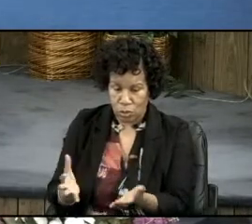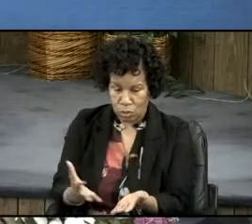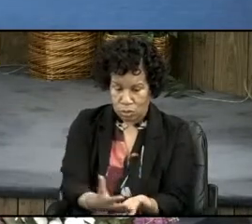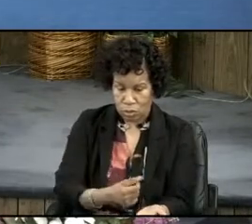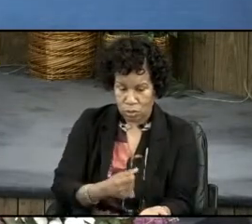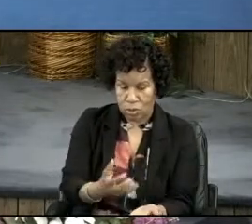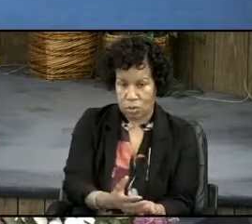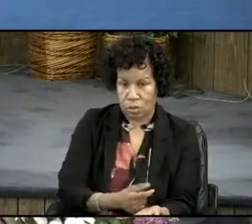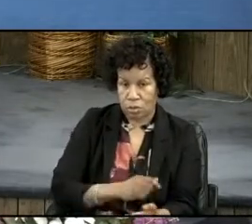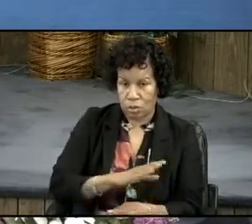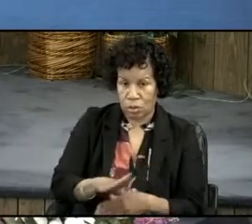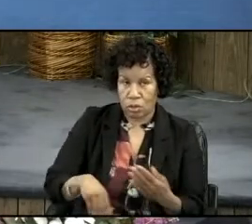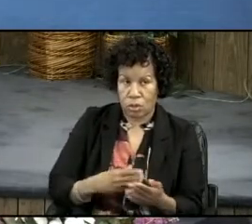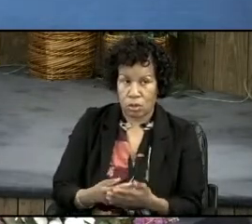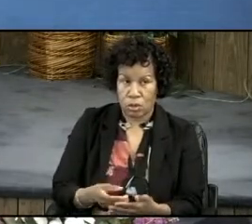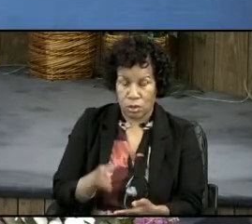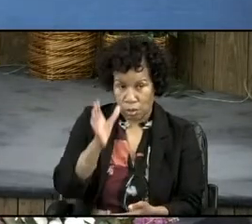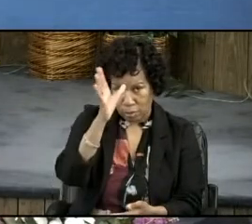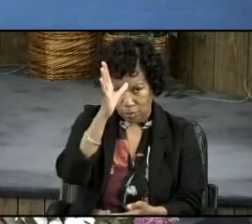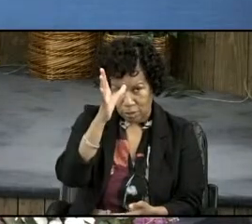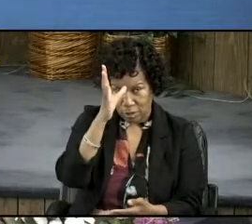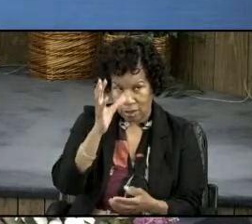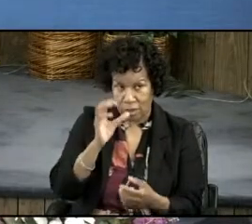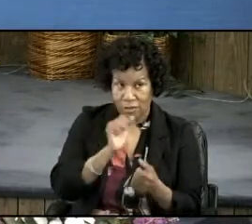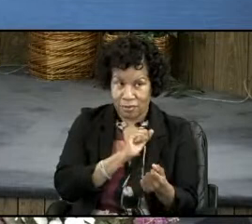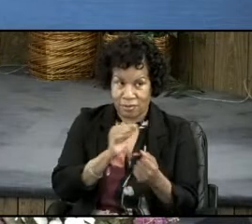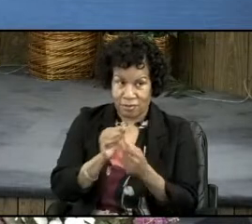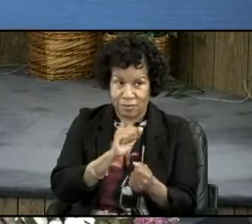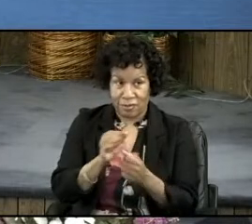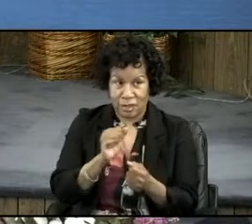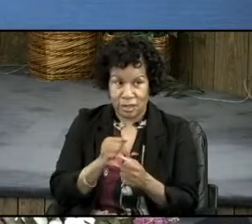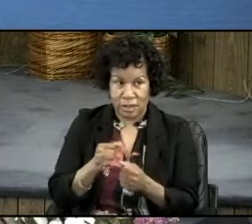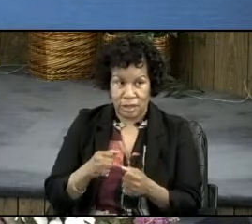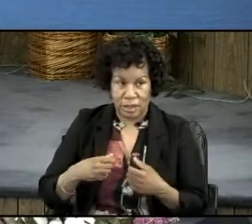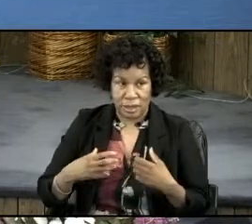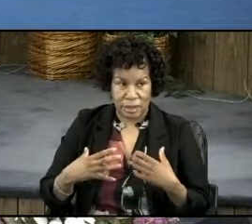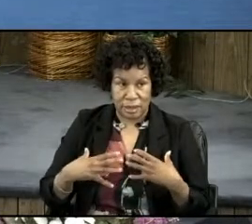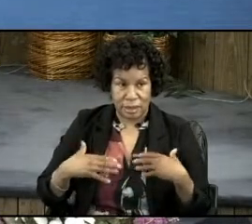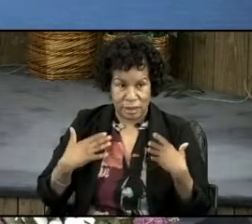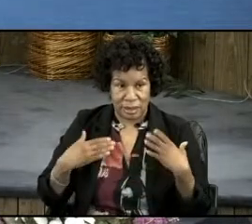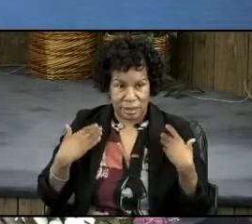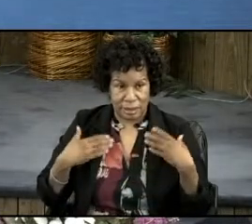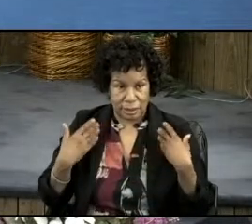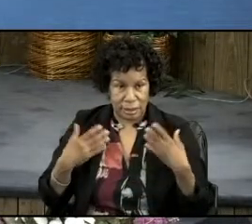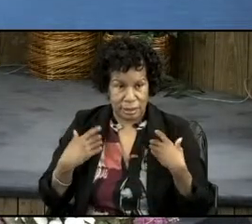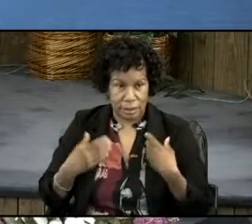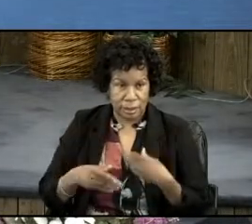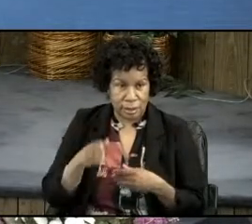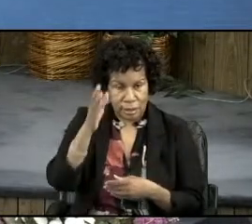of fighting age, and they would go, and God will win the battle for them. In fact,